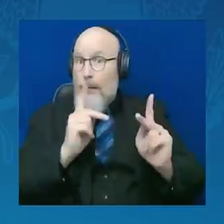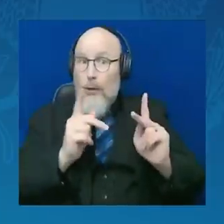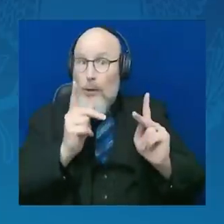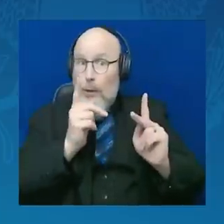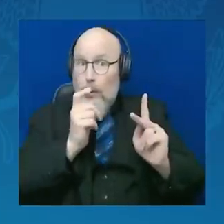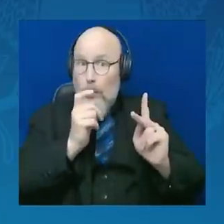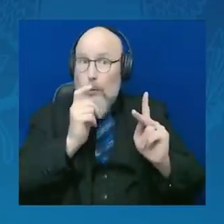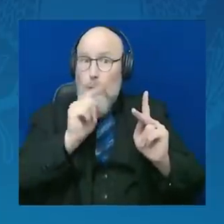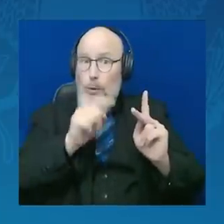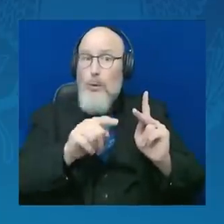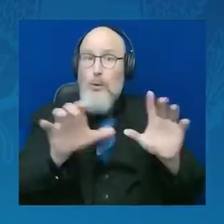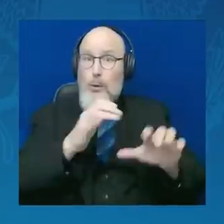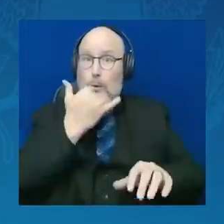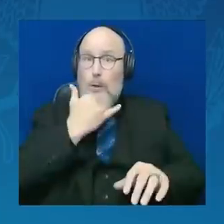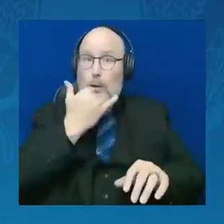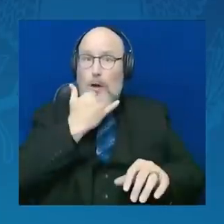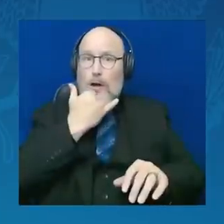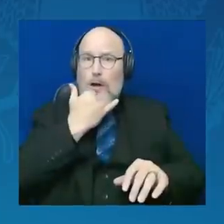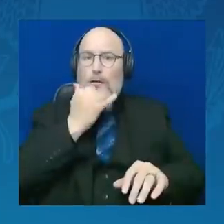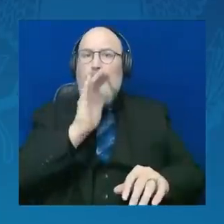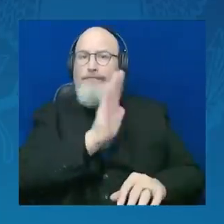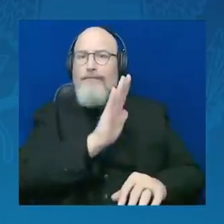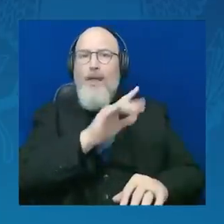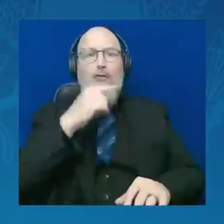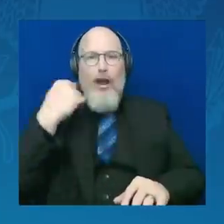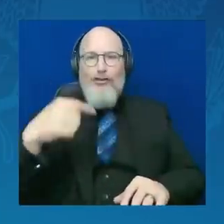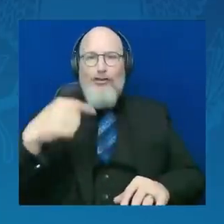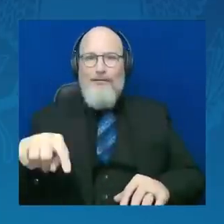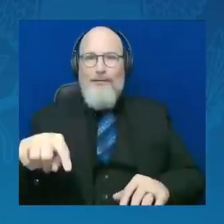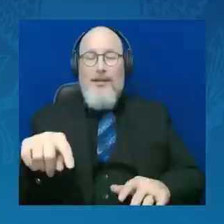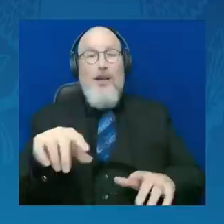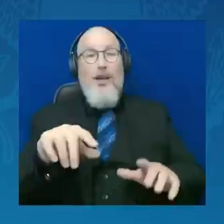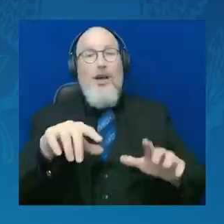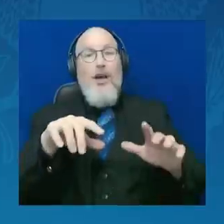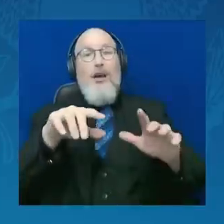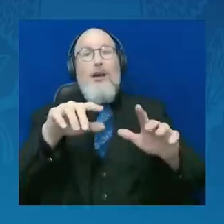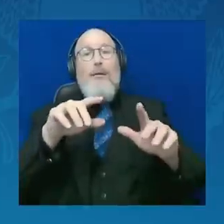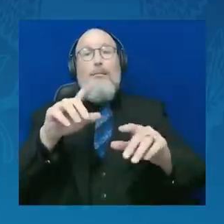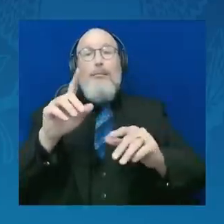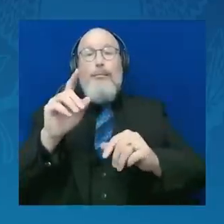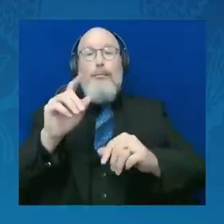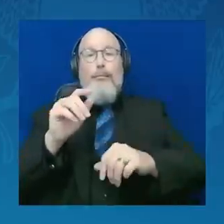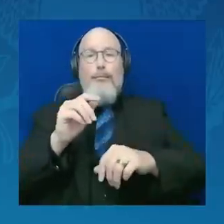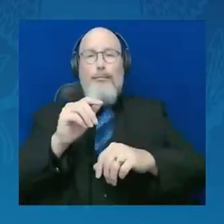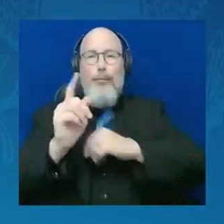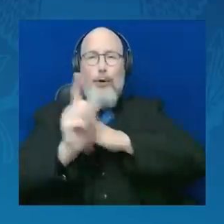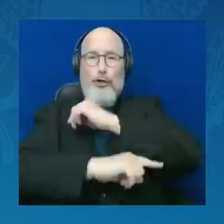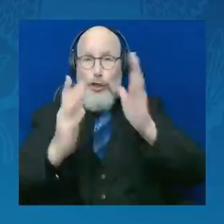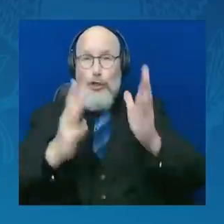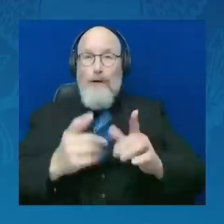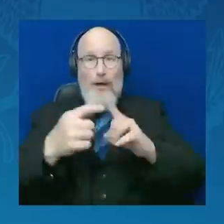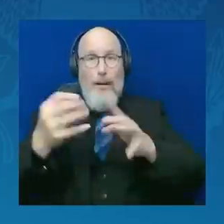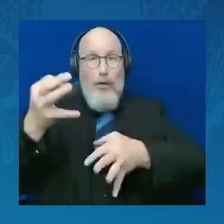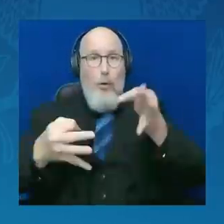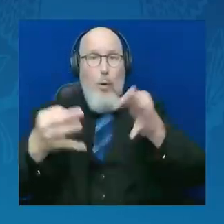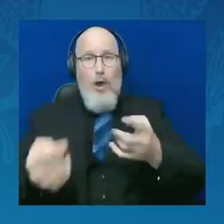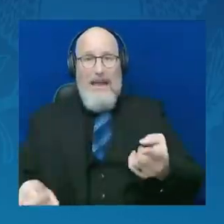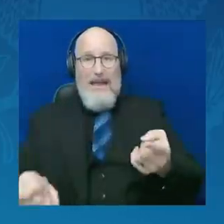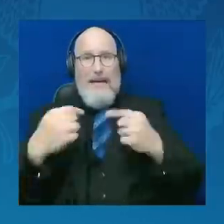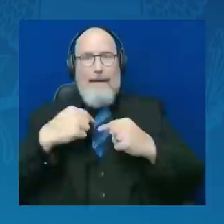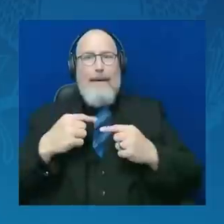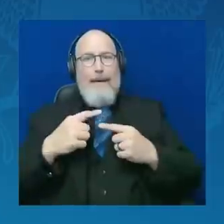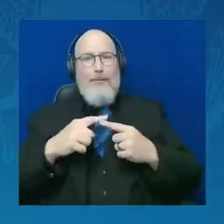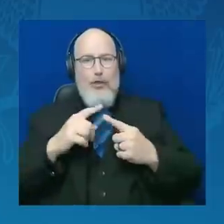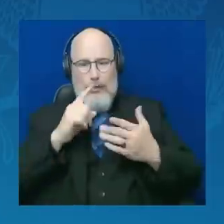A group of prosecutors has come to us, delegated by the court, to look at the facts of this case. They